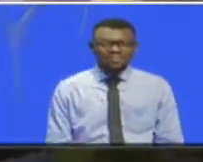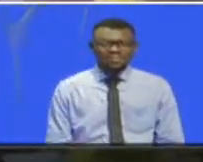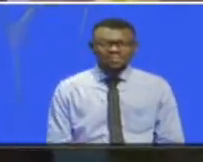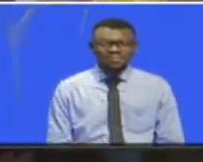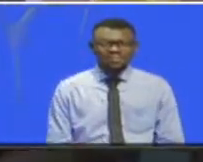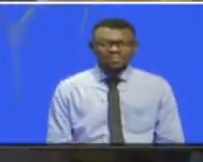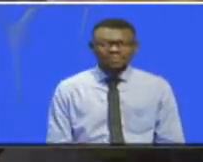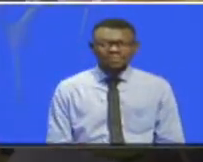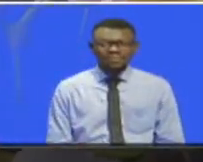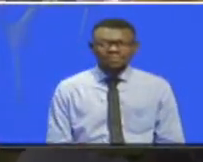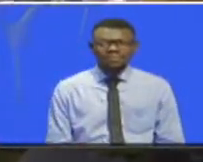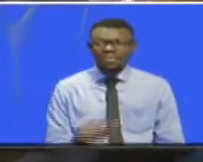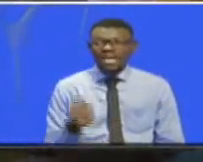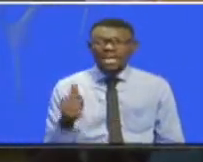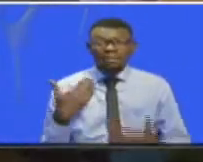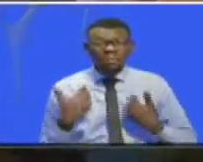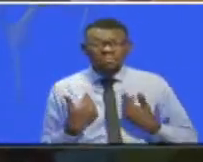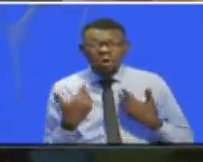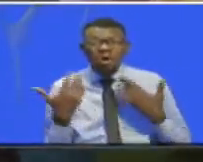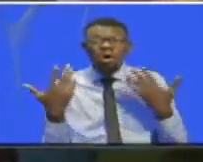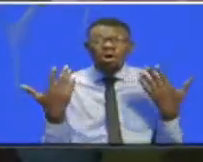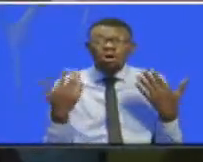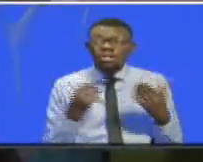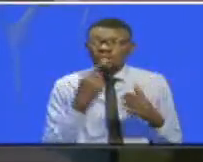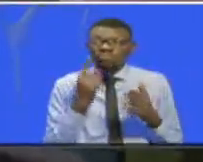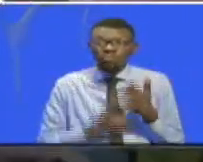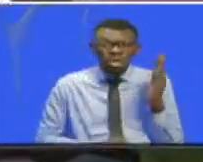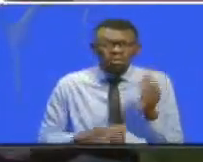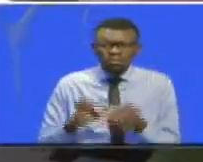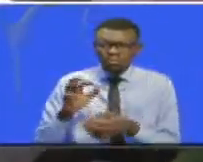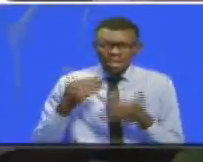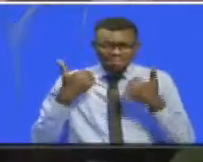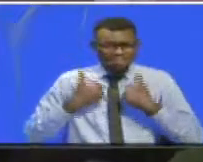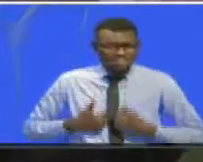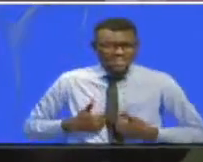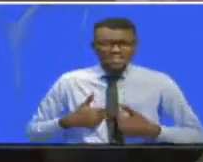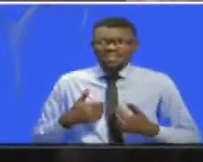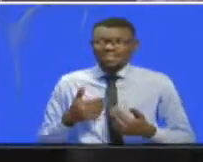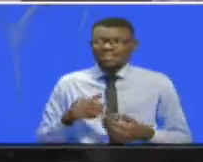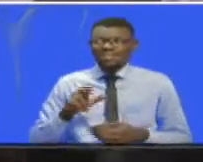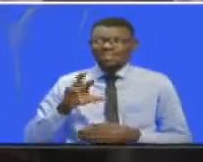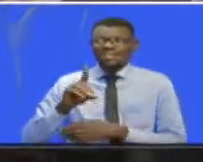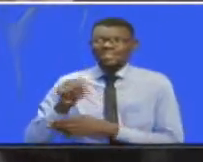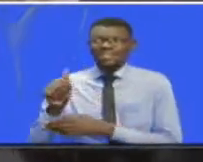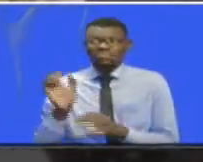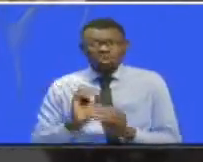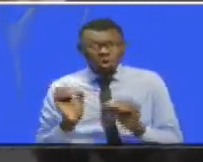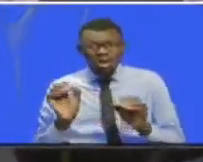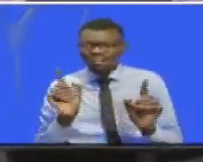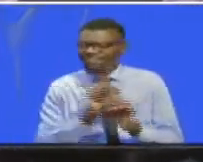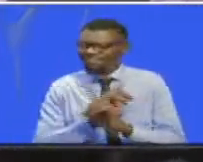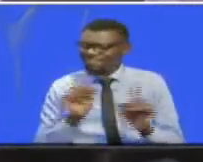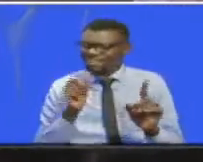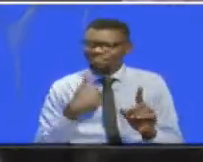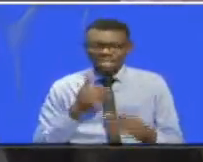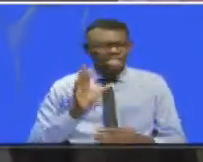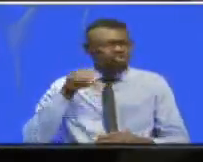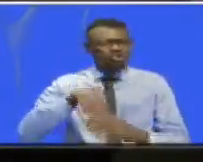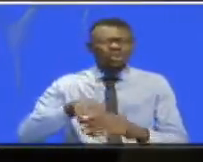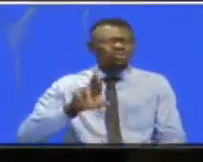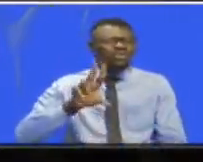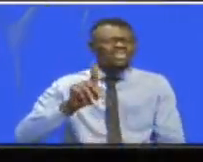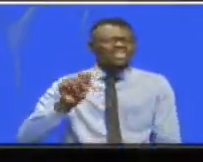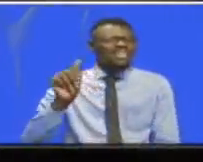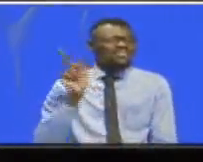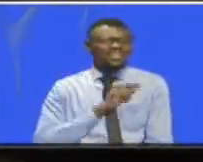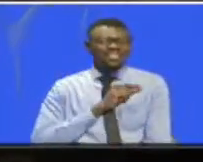Na wengine wenye walikuwa wanatembea wanasema Keter hayuko UDA, mwelezee niko UDA. Ndio.